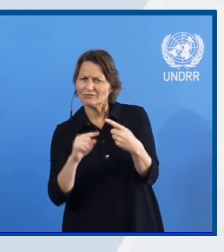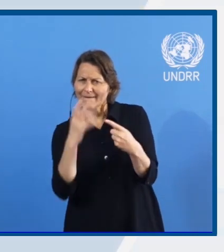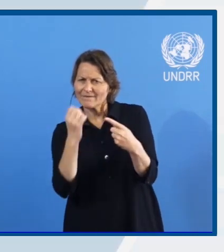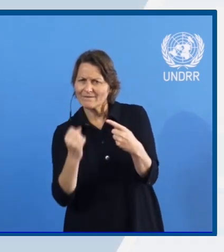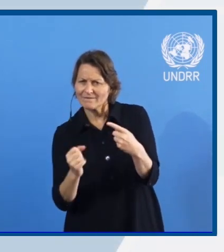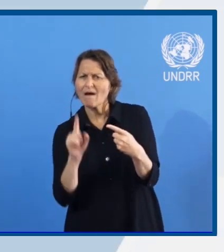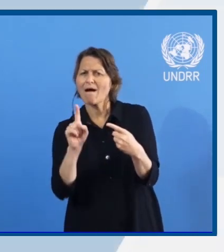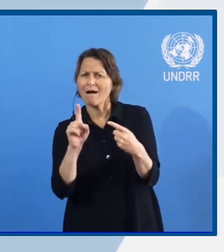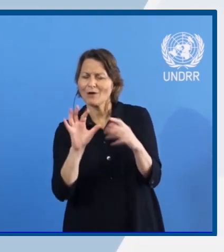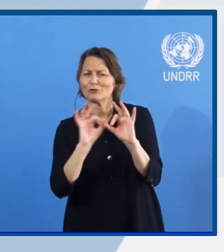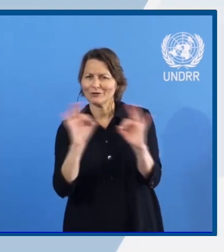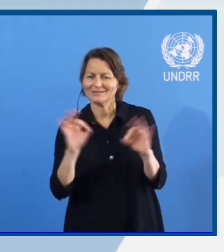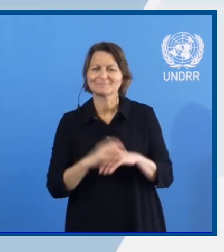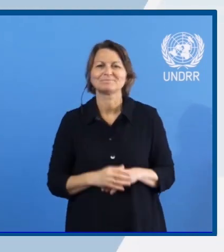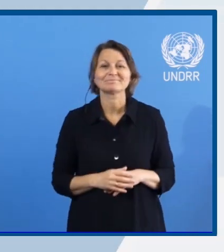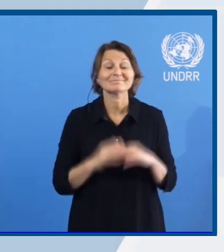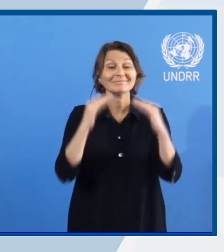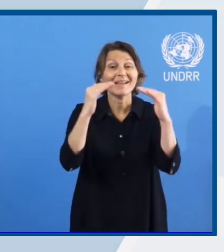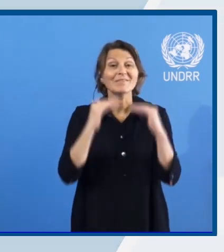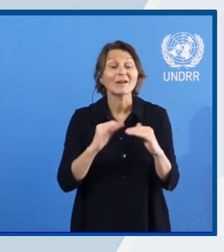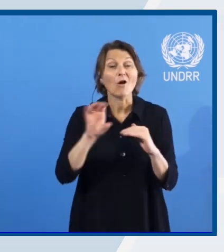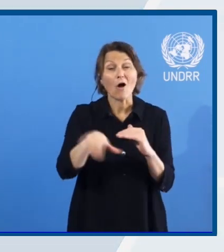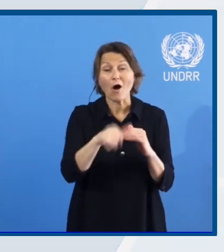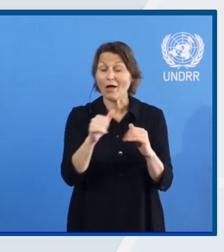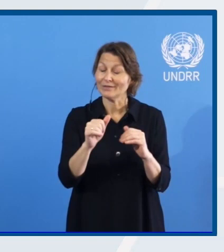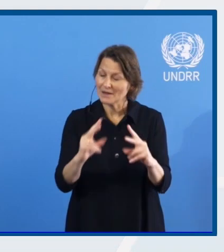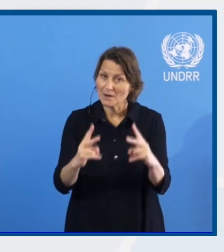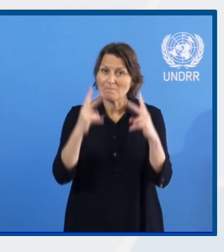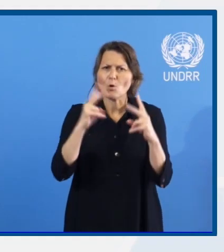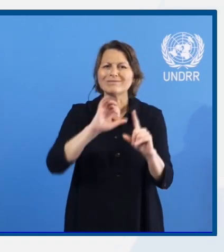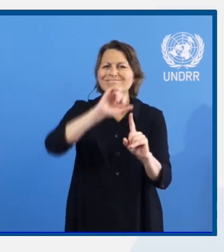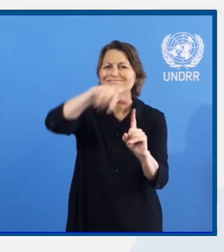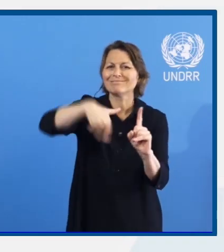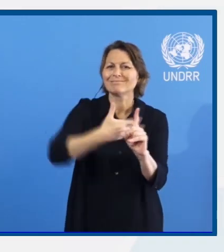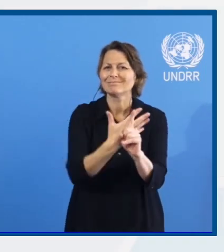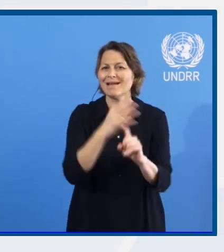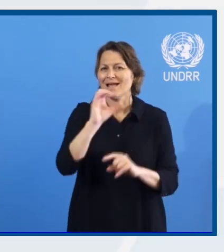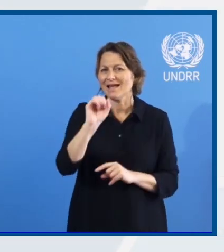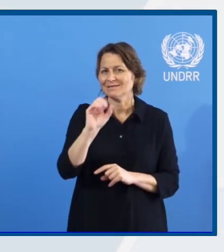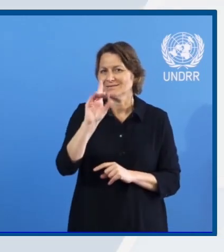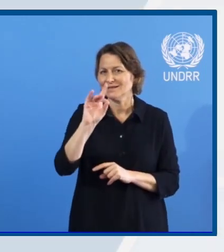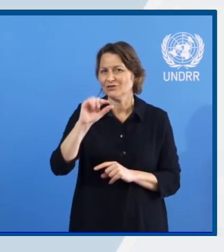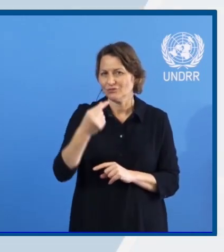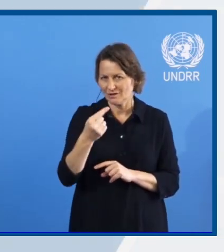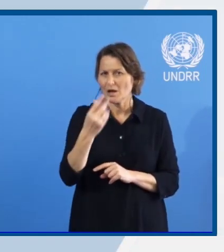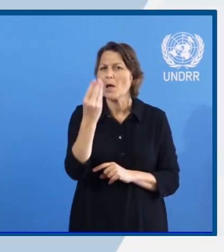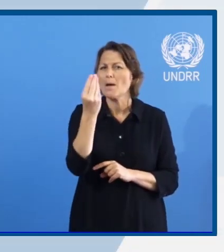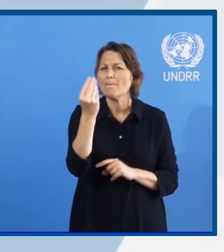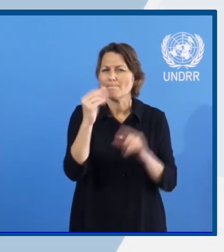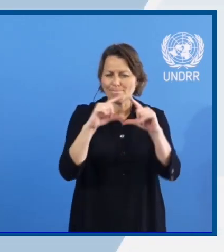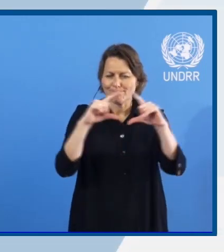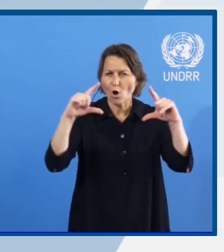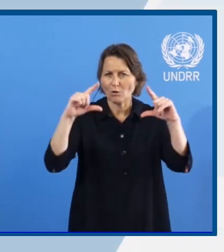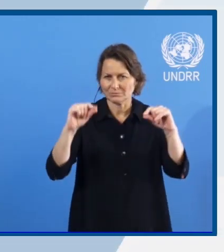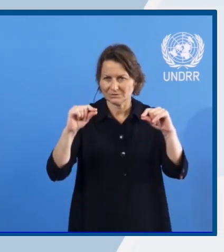is about the Sdg Bonds. Very powerful, very important, and that's a scalable example. So